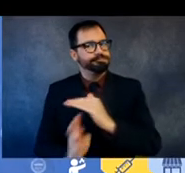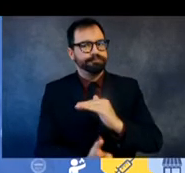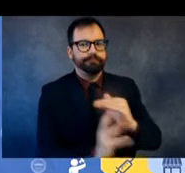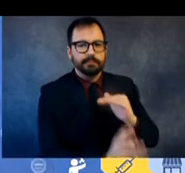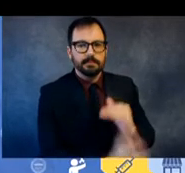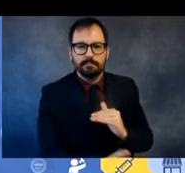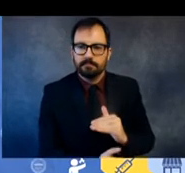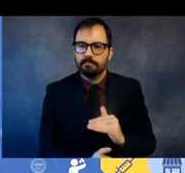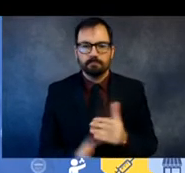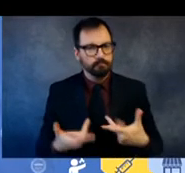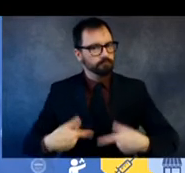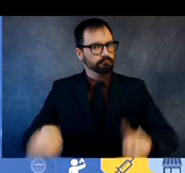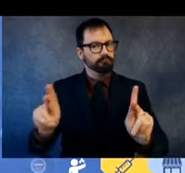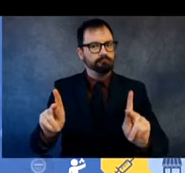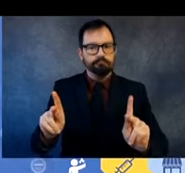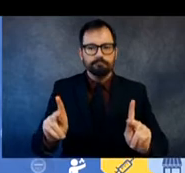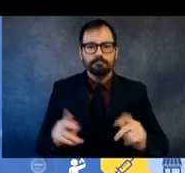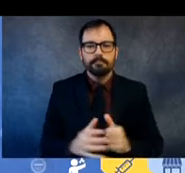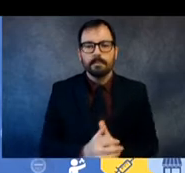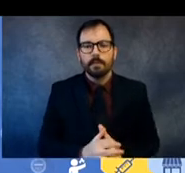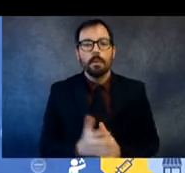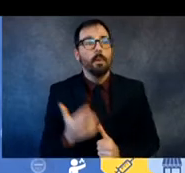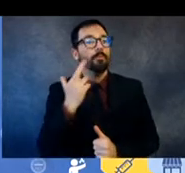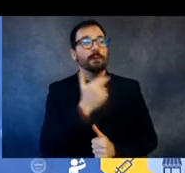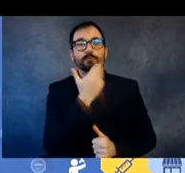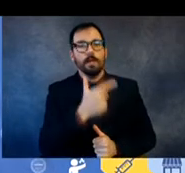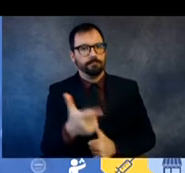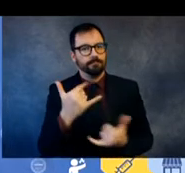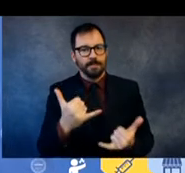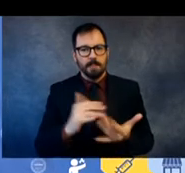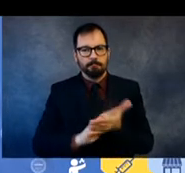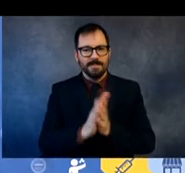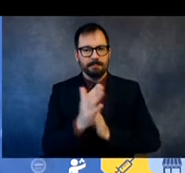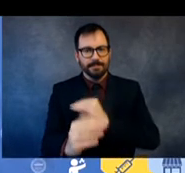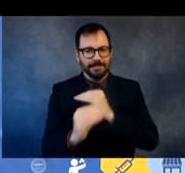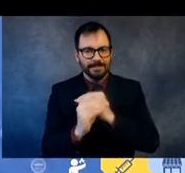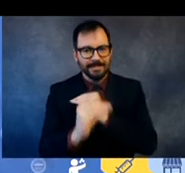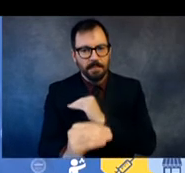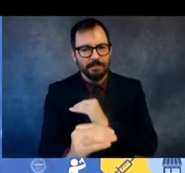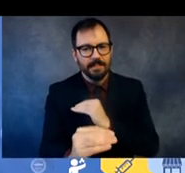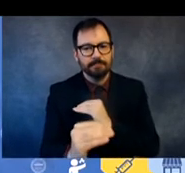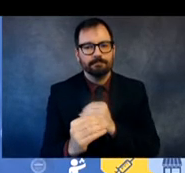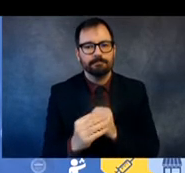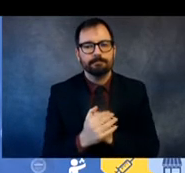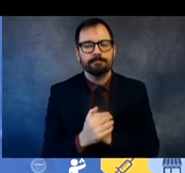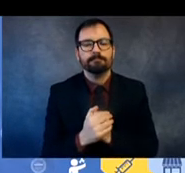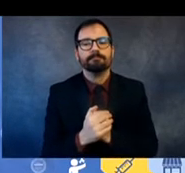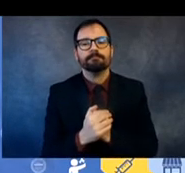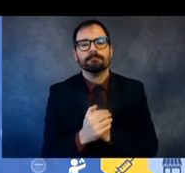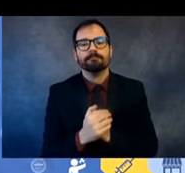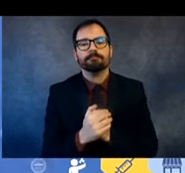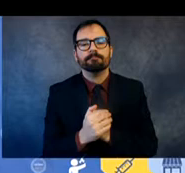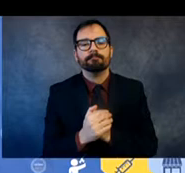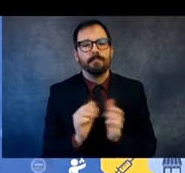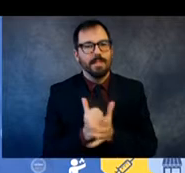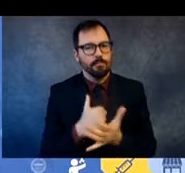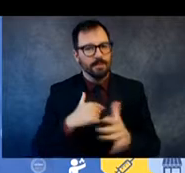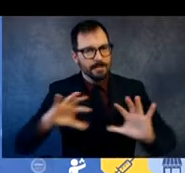number of patrons. So we created a restaurant